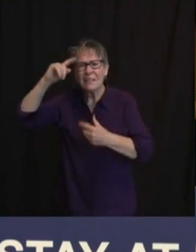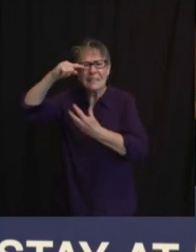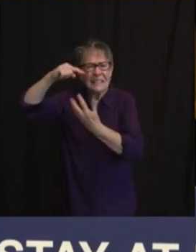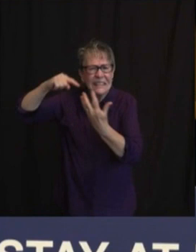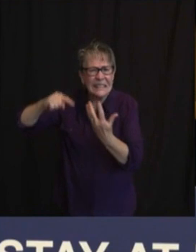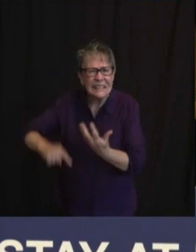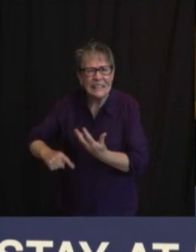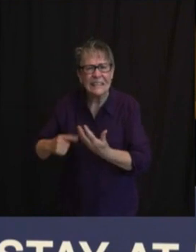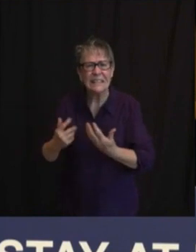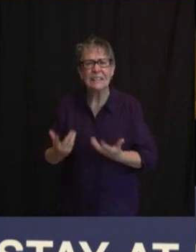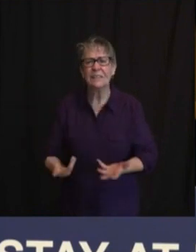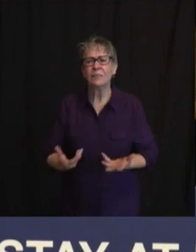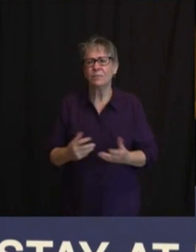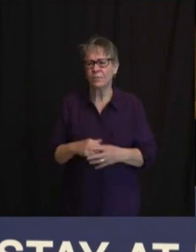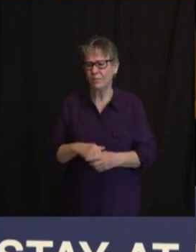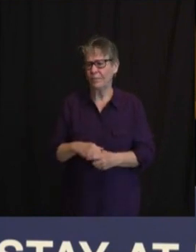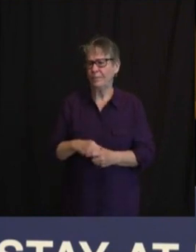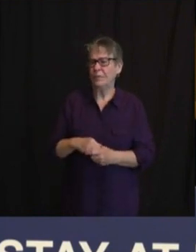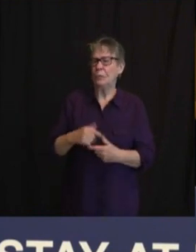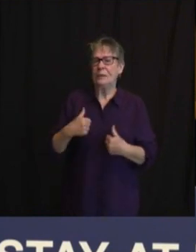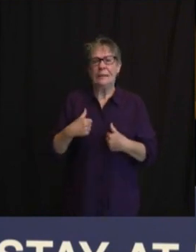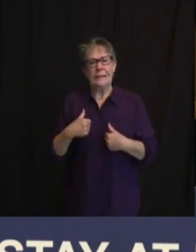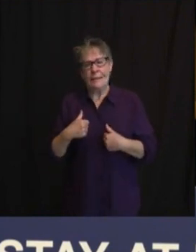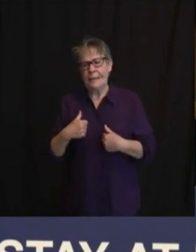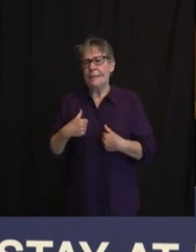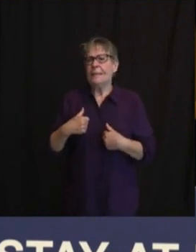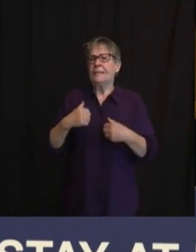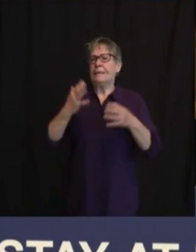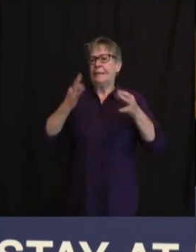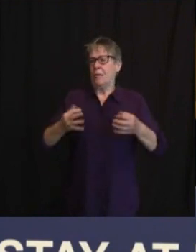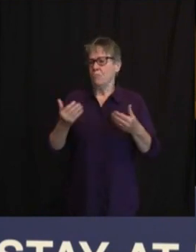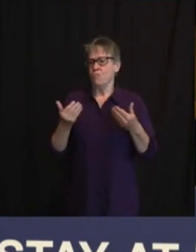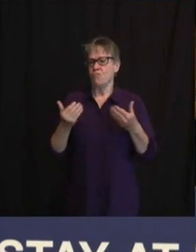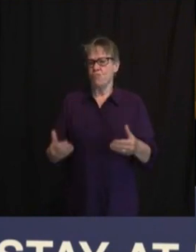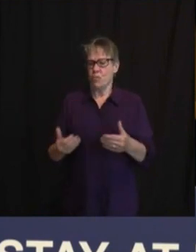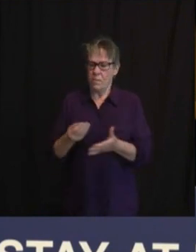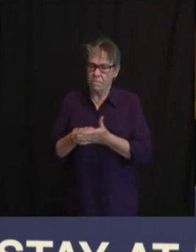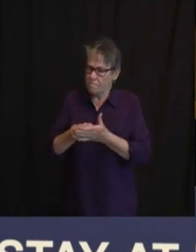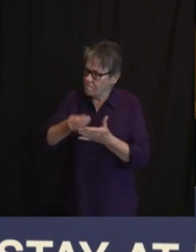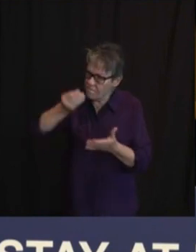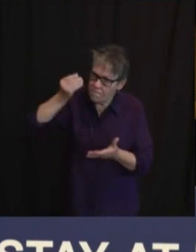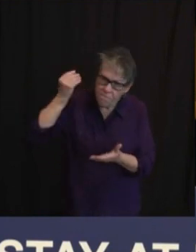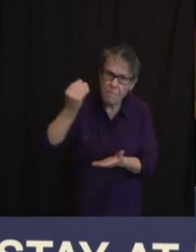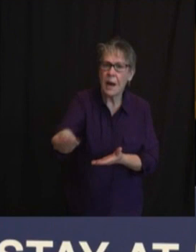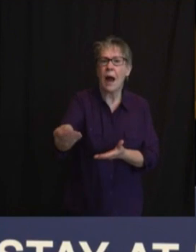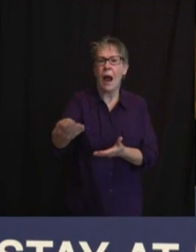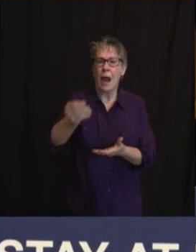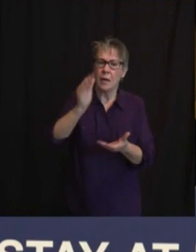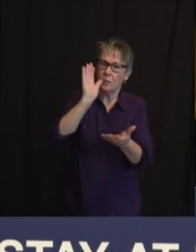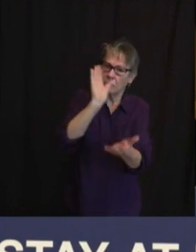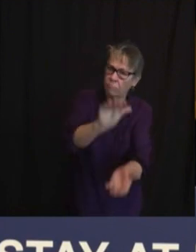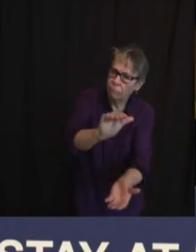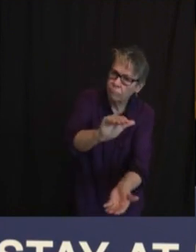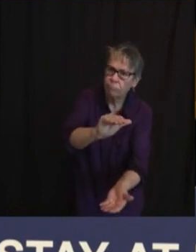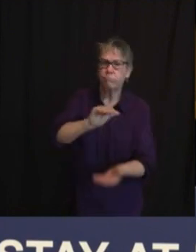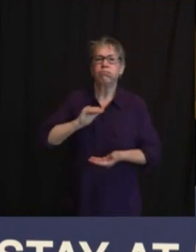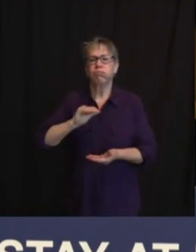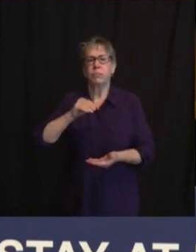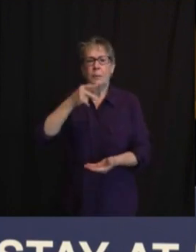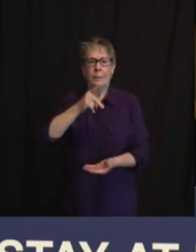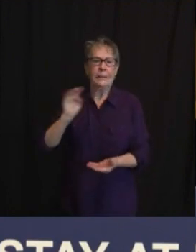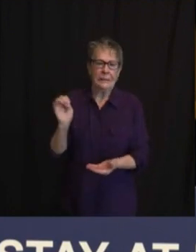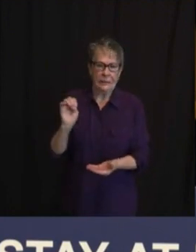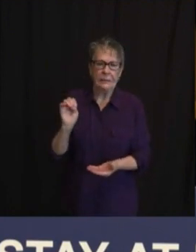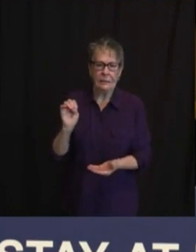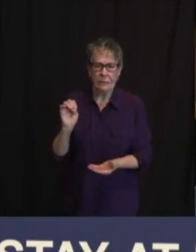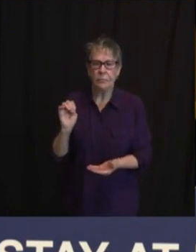to bolster the supply chain. So we recognize that even today, there are still challenges, particularly